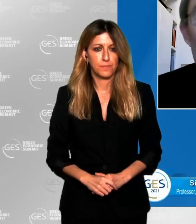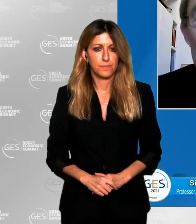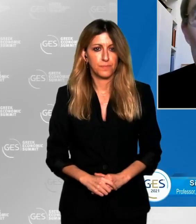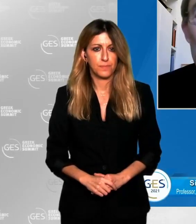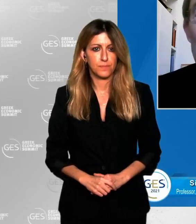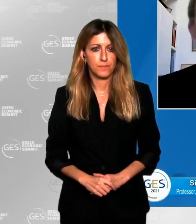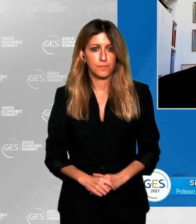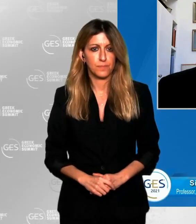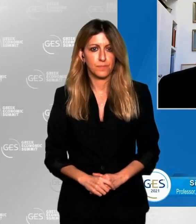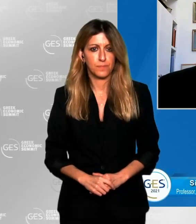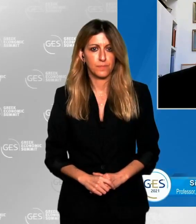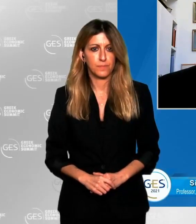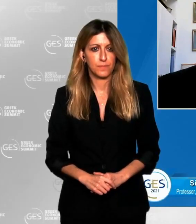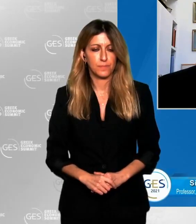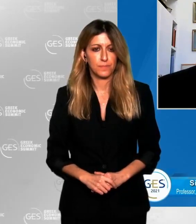should